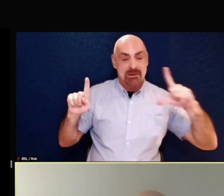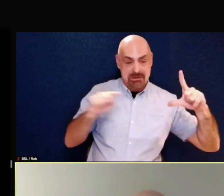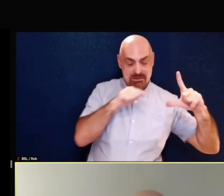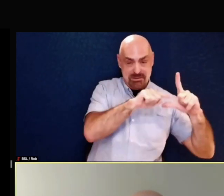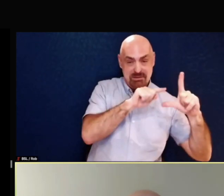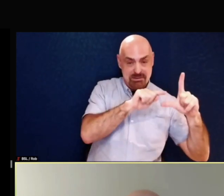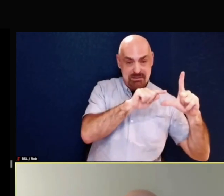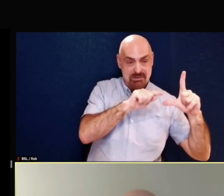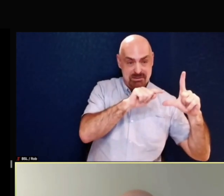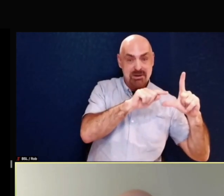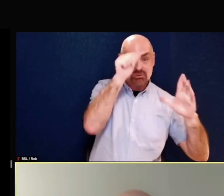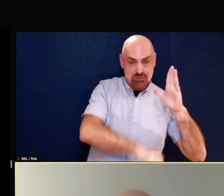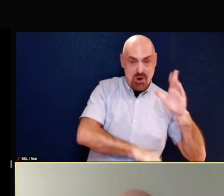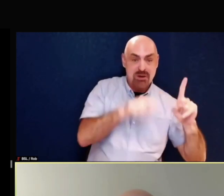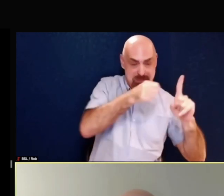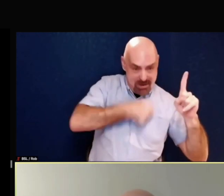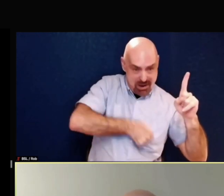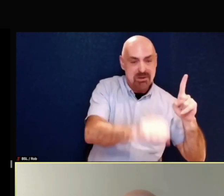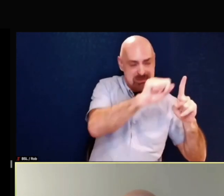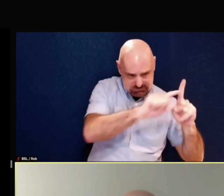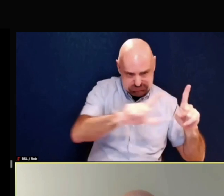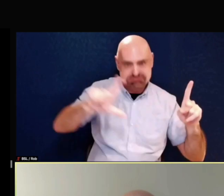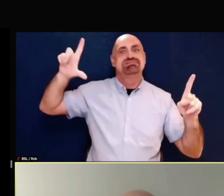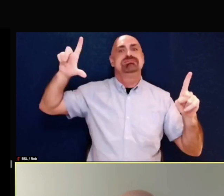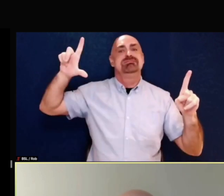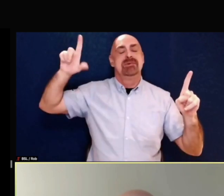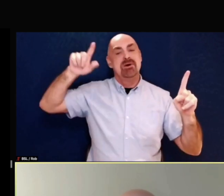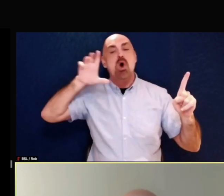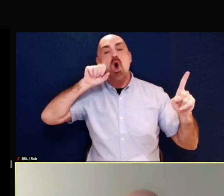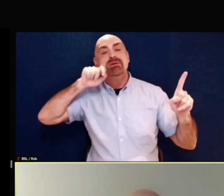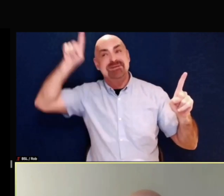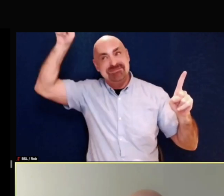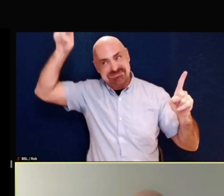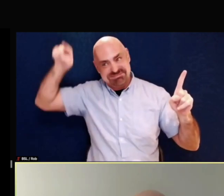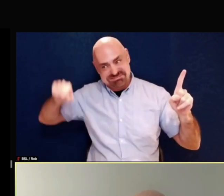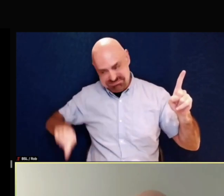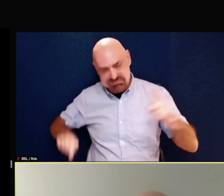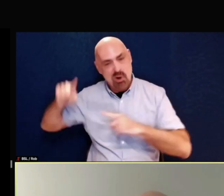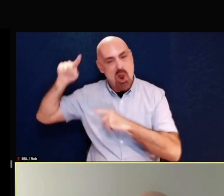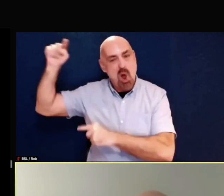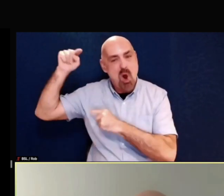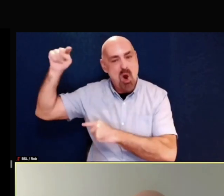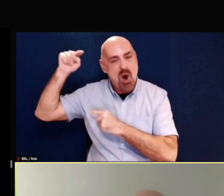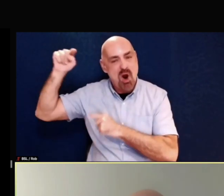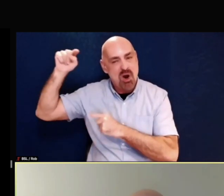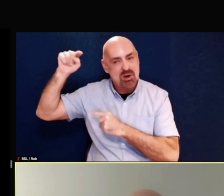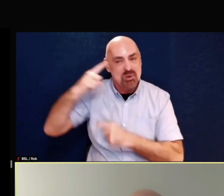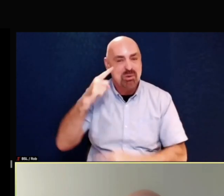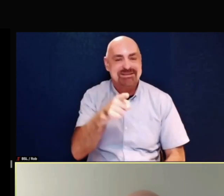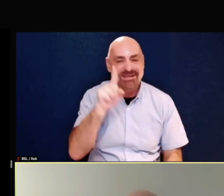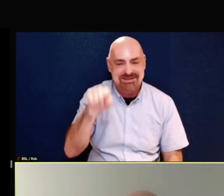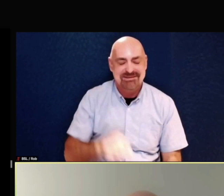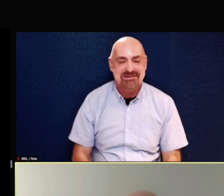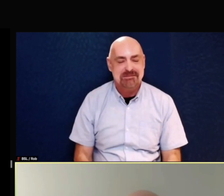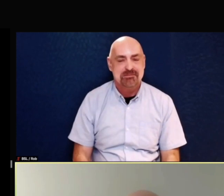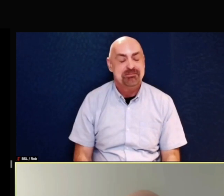and start at conception, we've got a range of possibilities that is represented by the bigger arrow. And you can see the stark difference there.